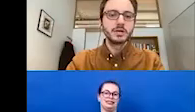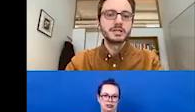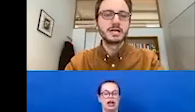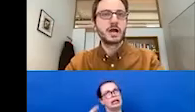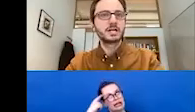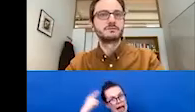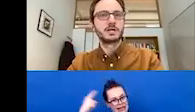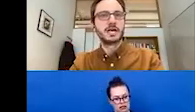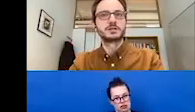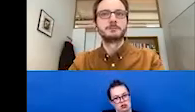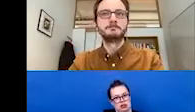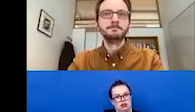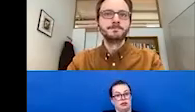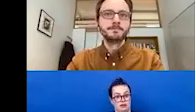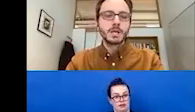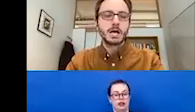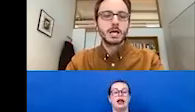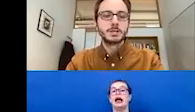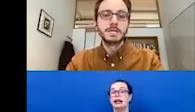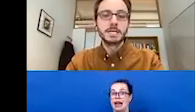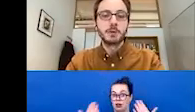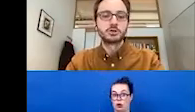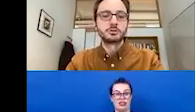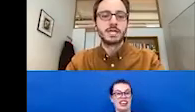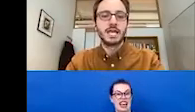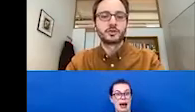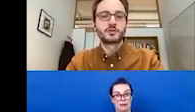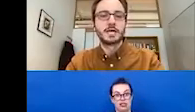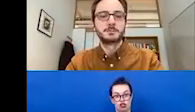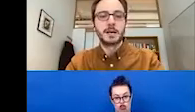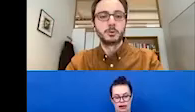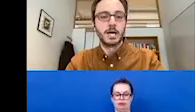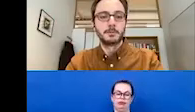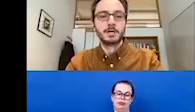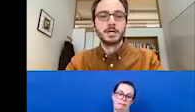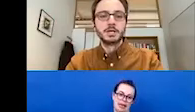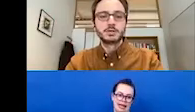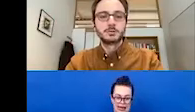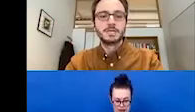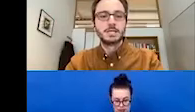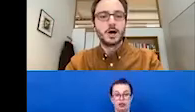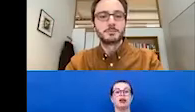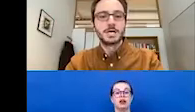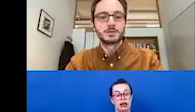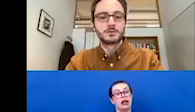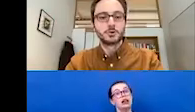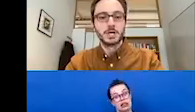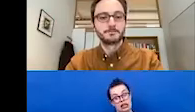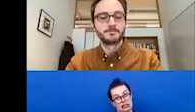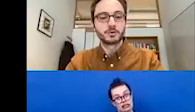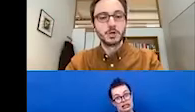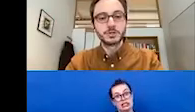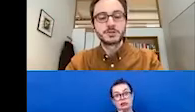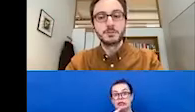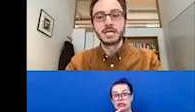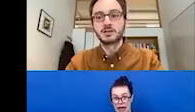Now, in the attraction violation, the meaning module guesses that bubble gum should be the object of chewing.